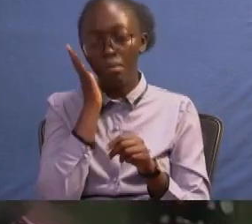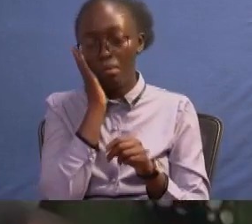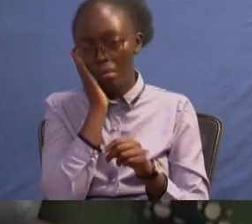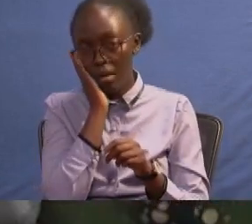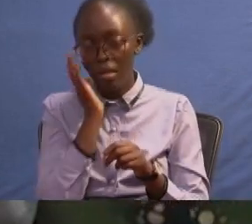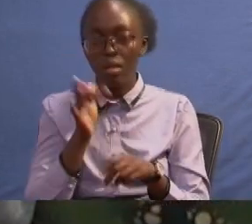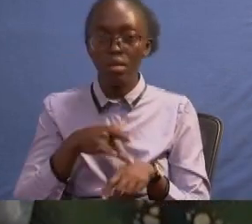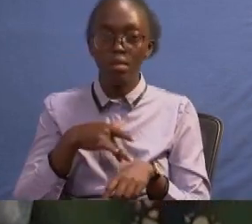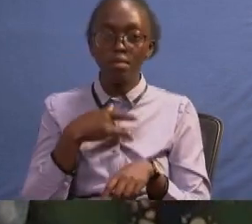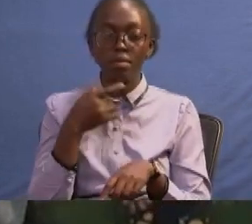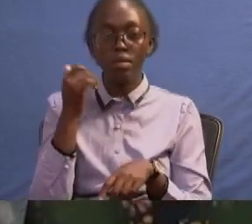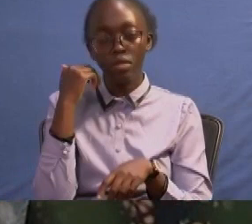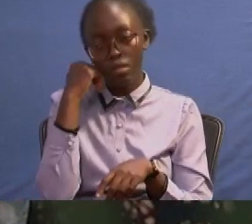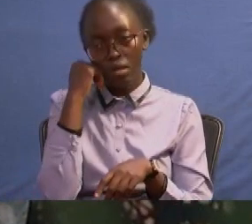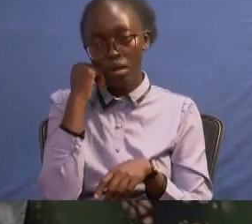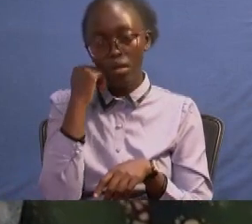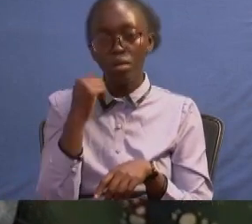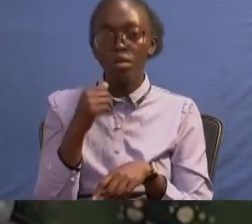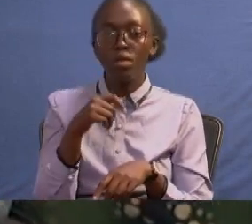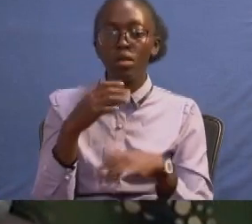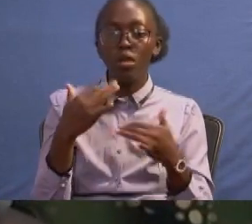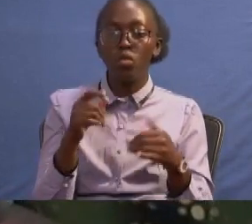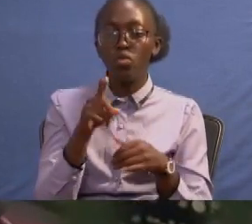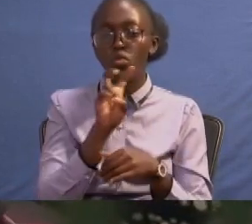that's why you have seen I've been going around